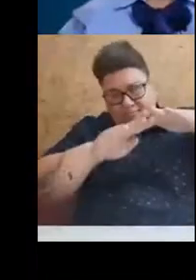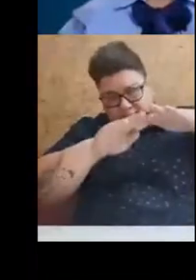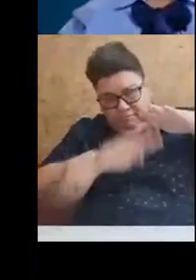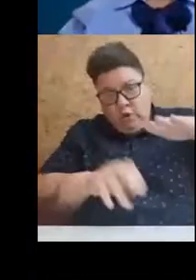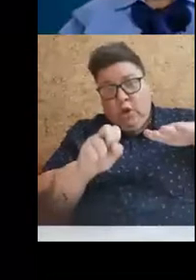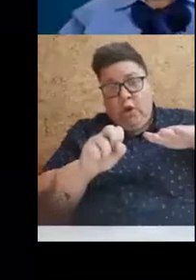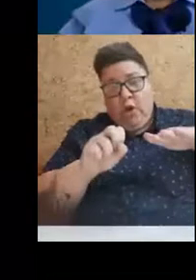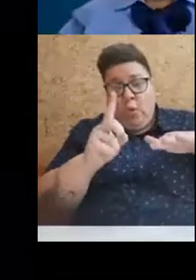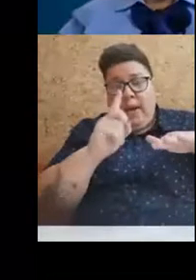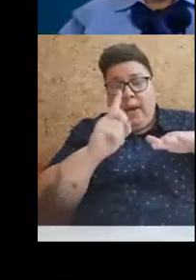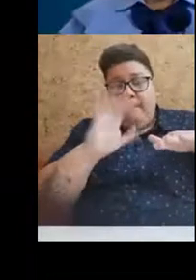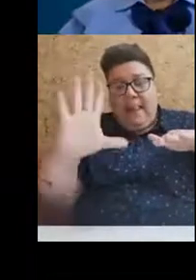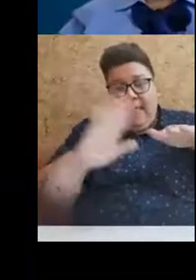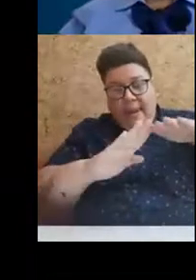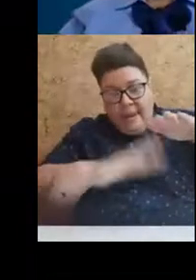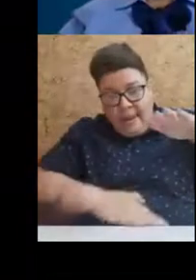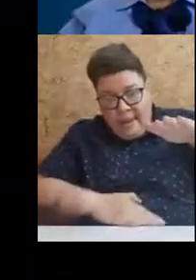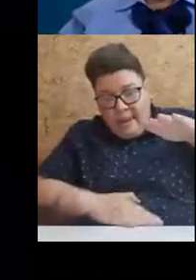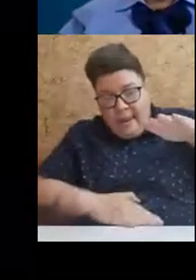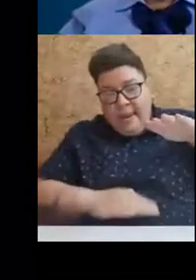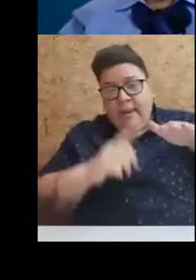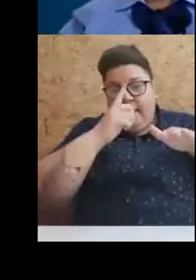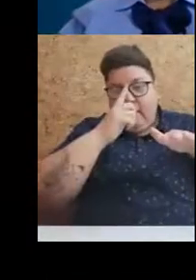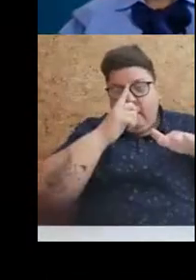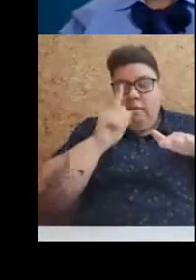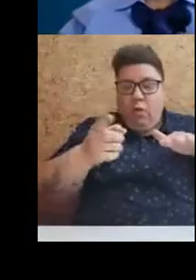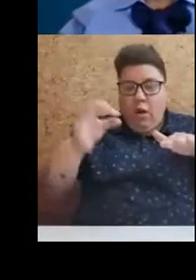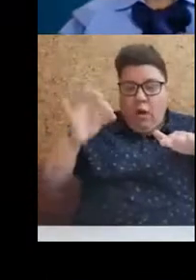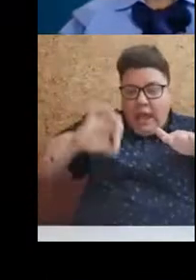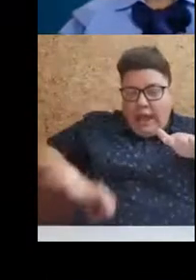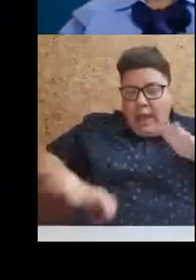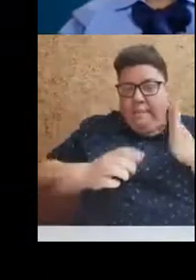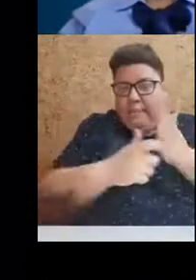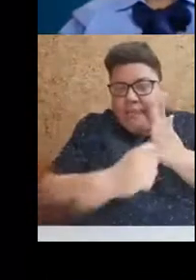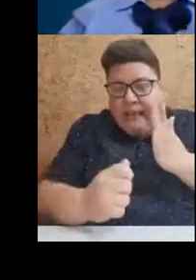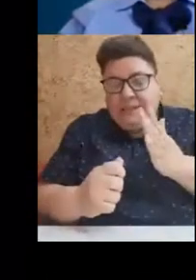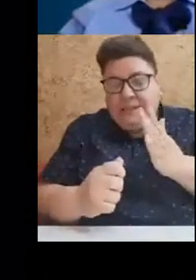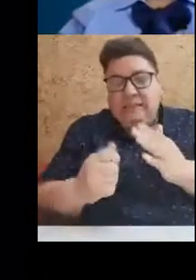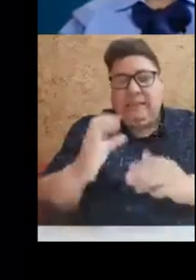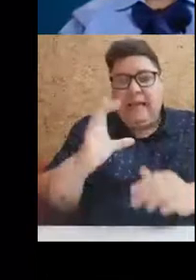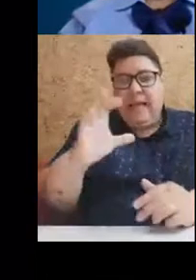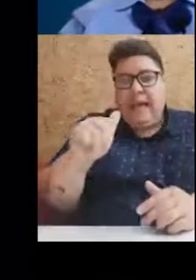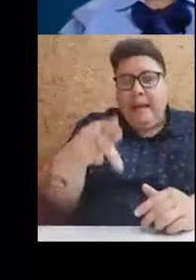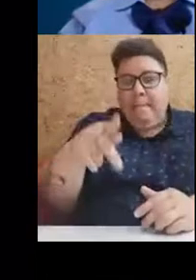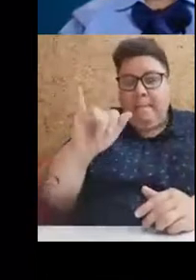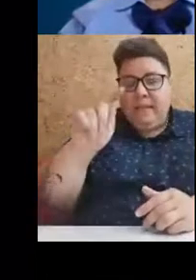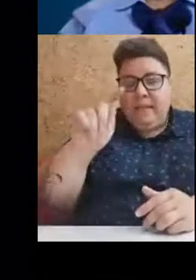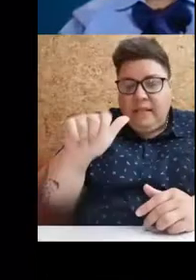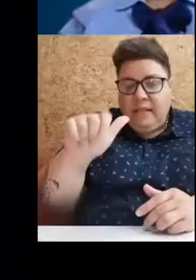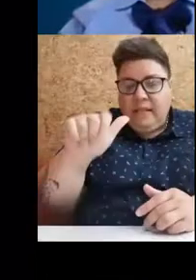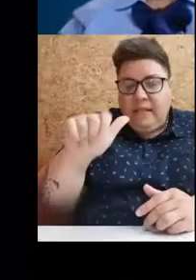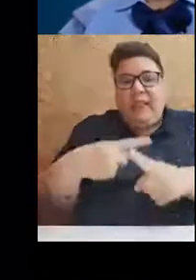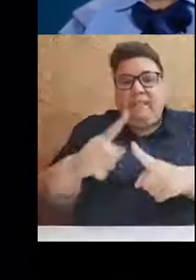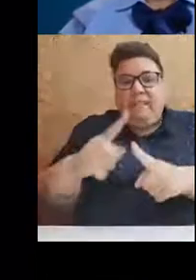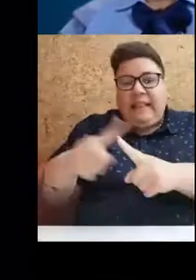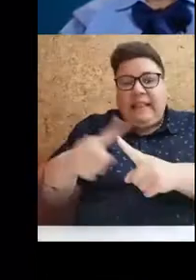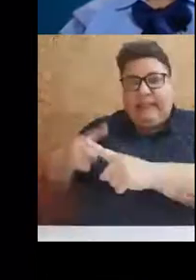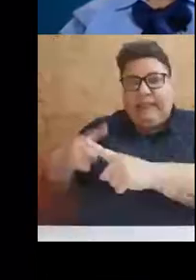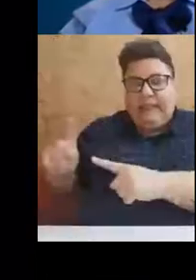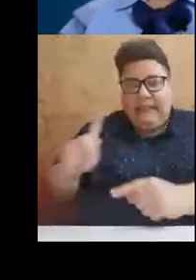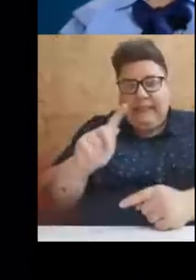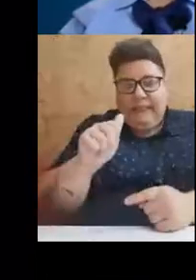need to account for income tax, capital gains tax, dividend tax, and even value added tax, unless